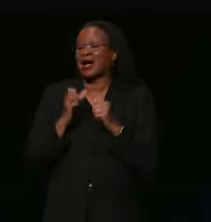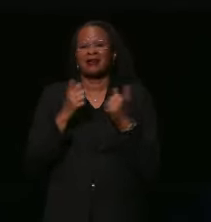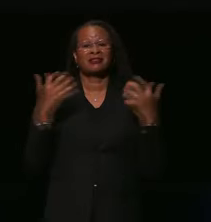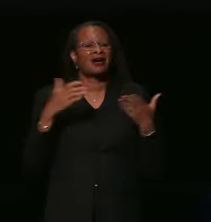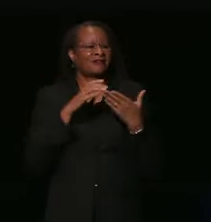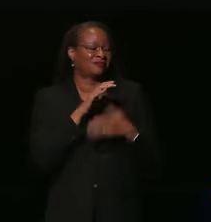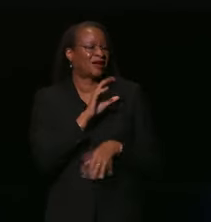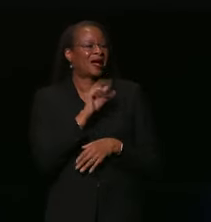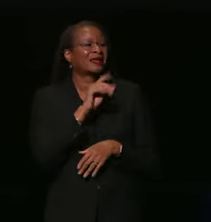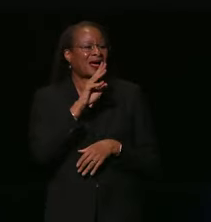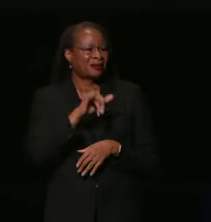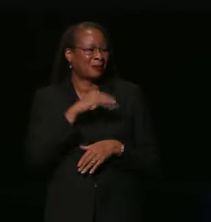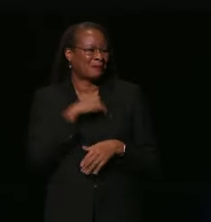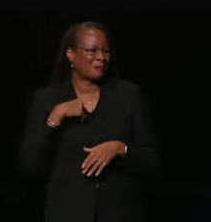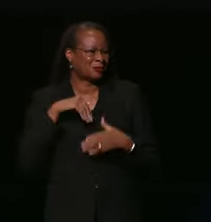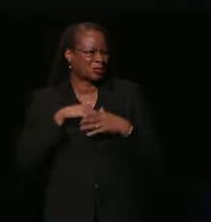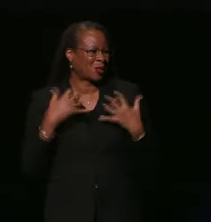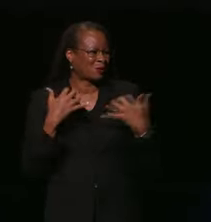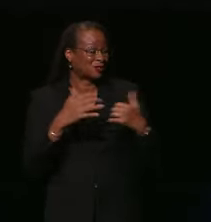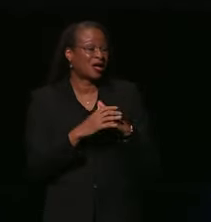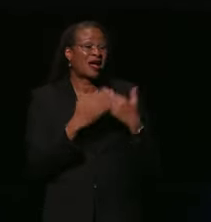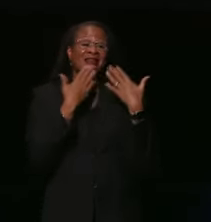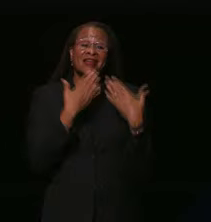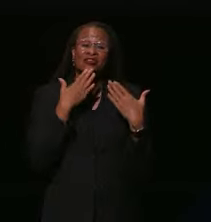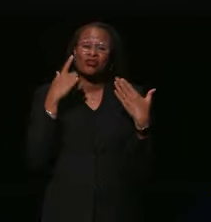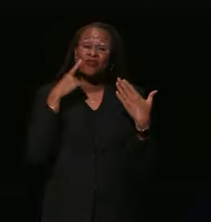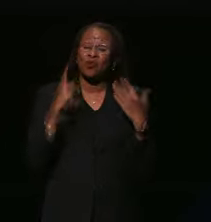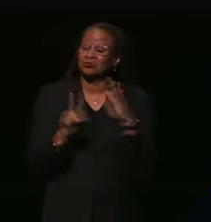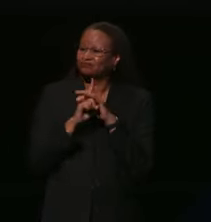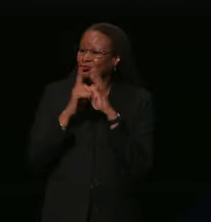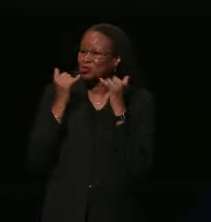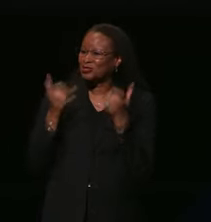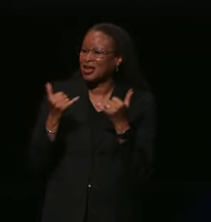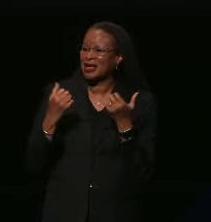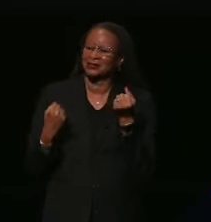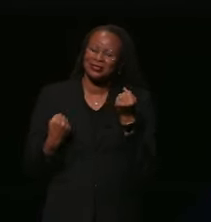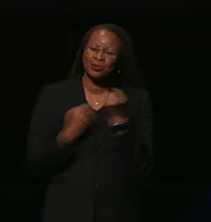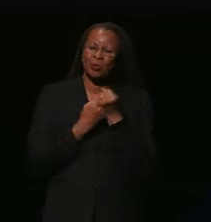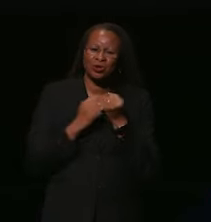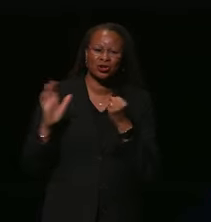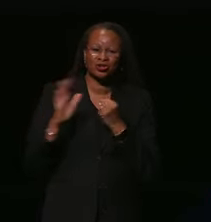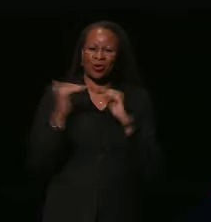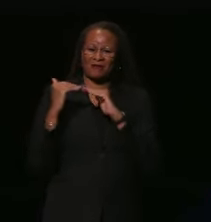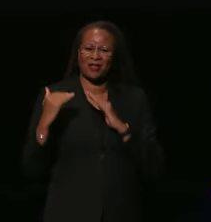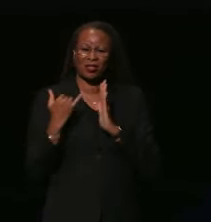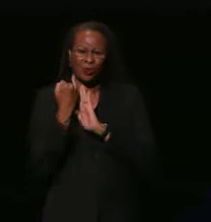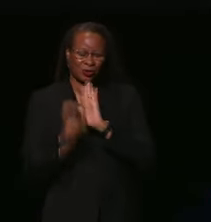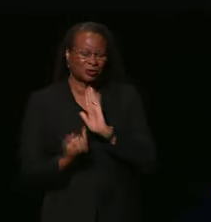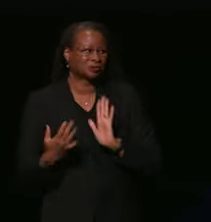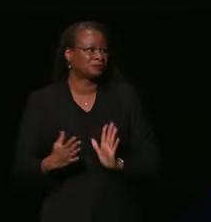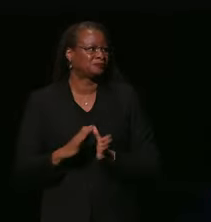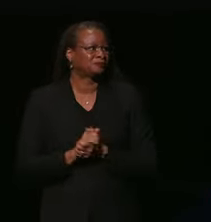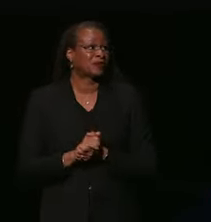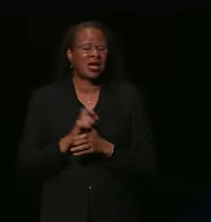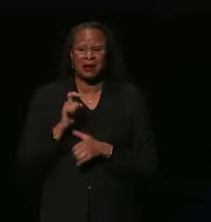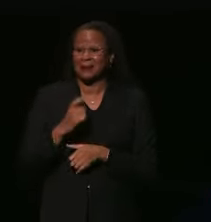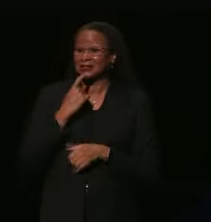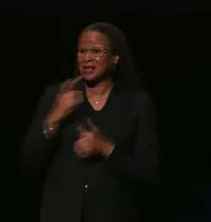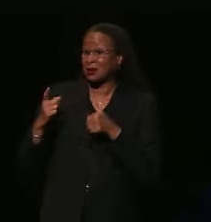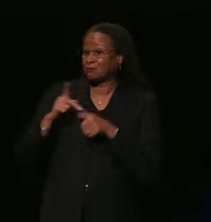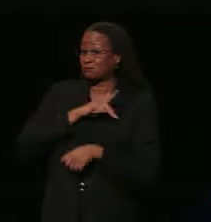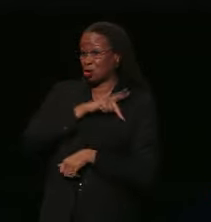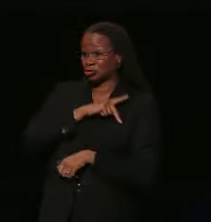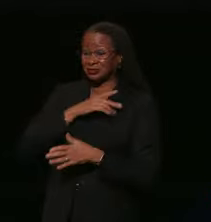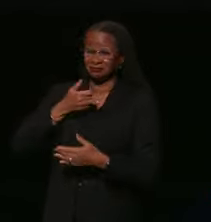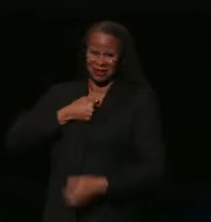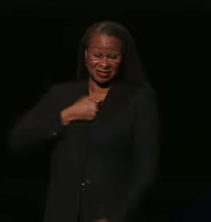Academy members in the audience. So thank you for coming out and supporting your fellow artists. I gotta say on a personal note,